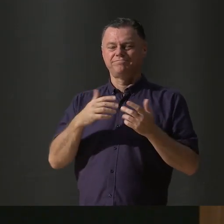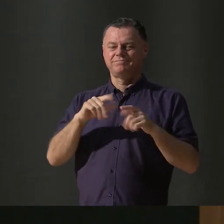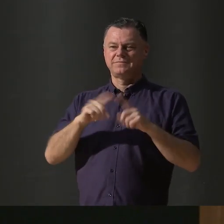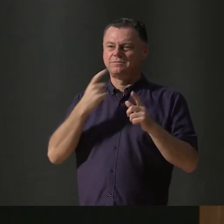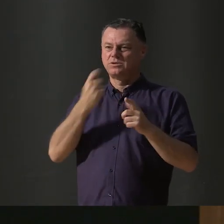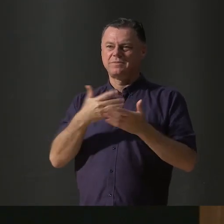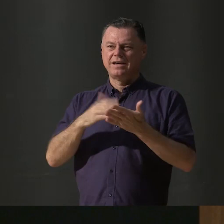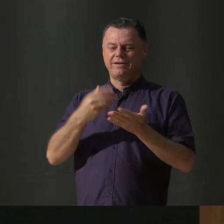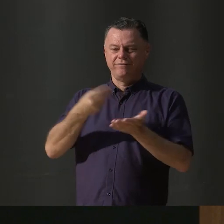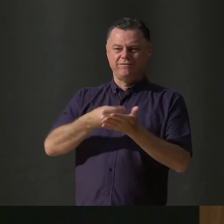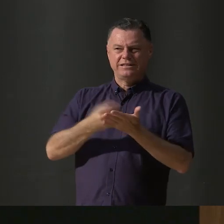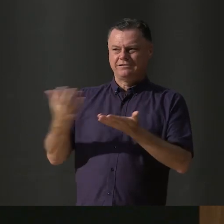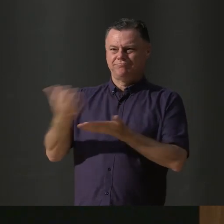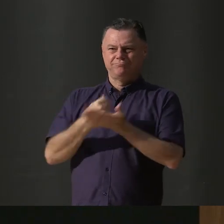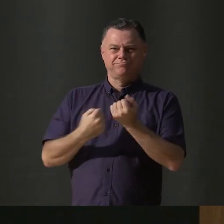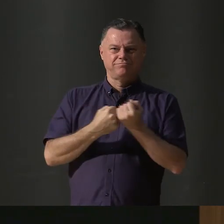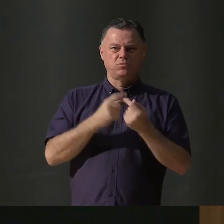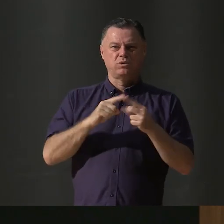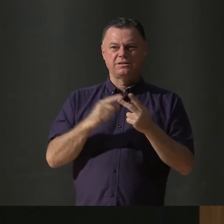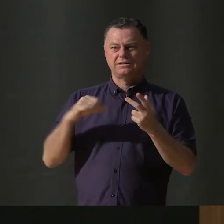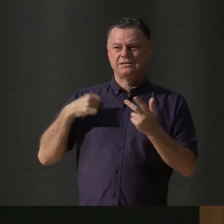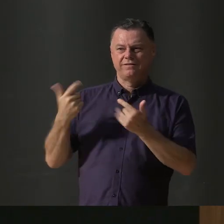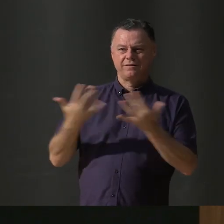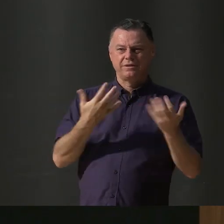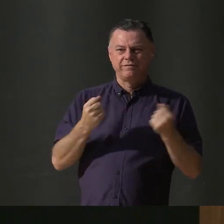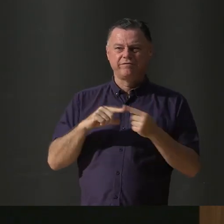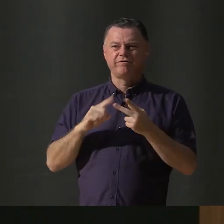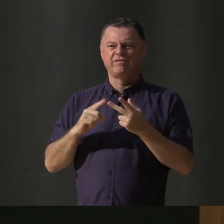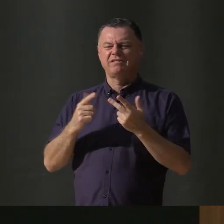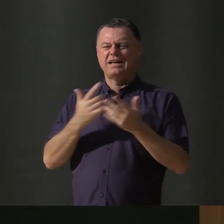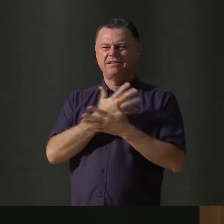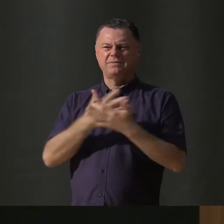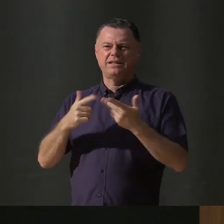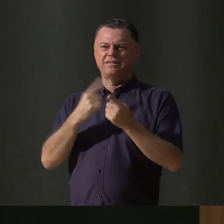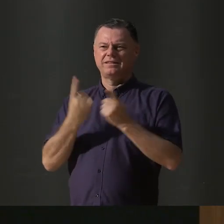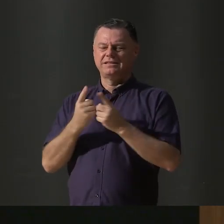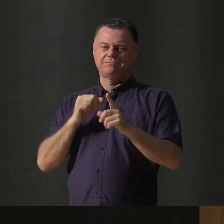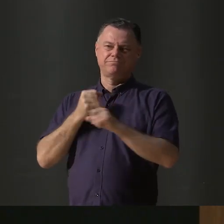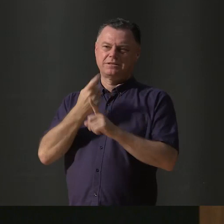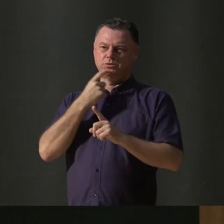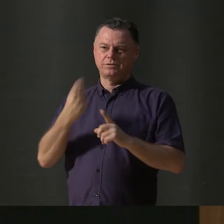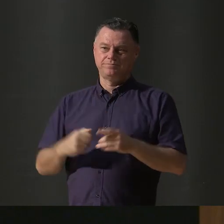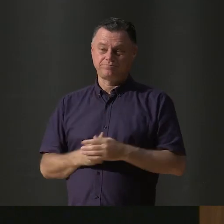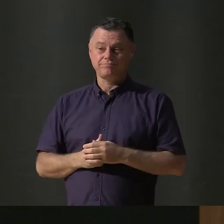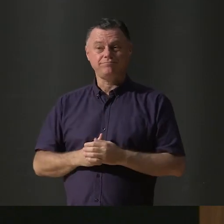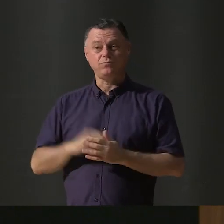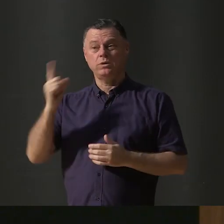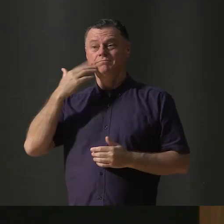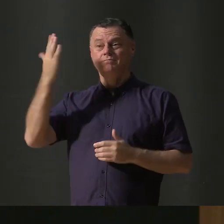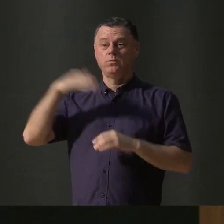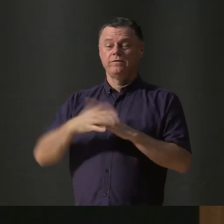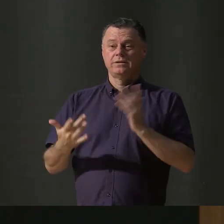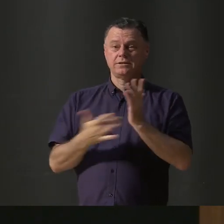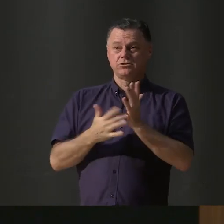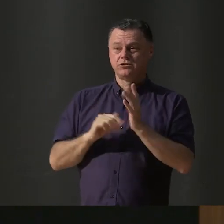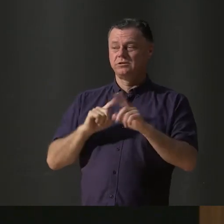structures, staffing capacities, and so forth. Today, I'm going to talk about some of the impacts of